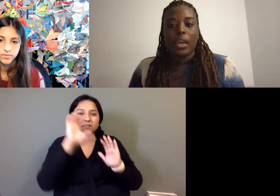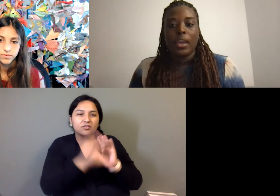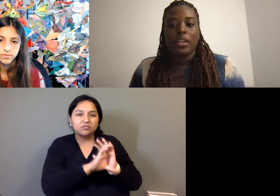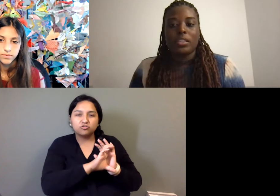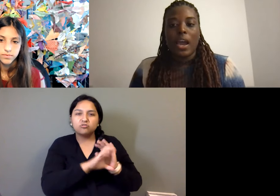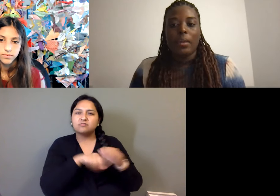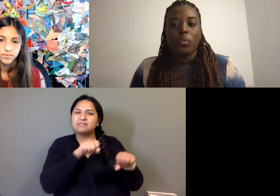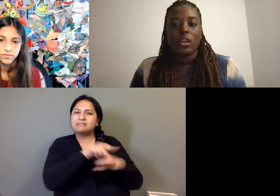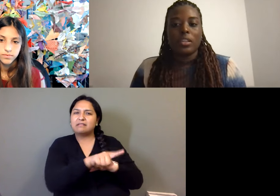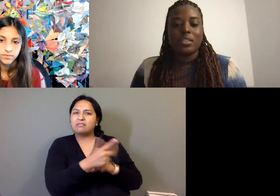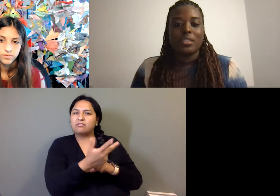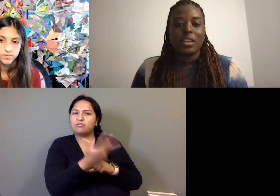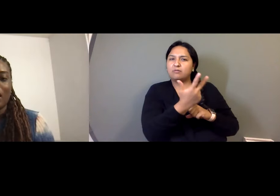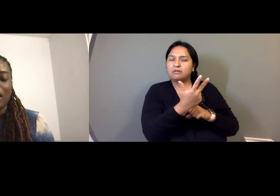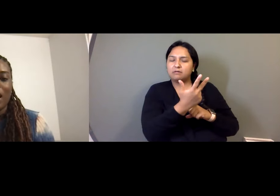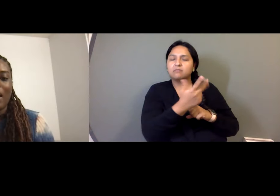And